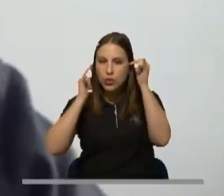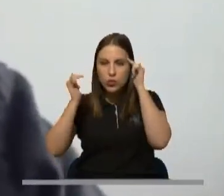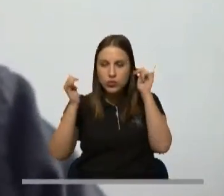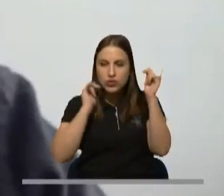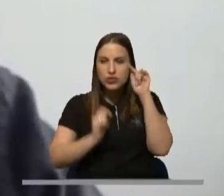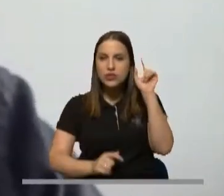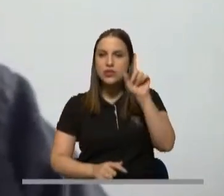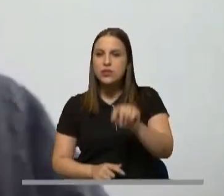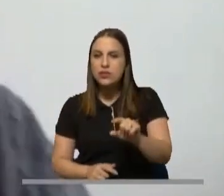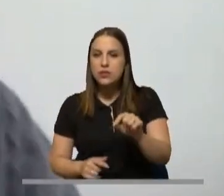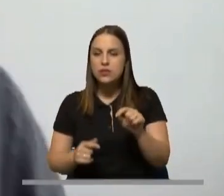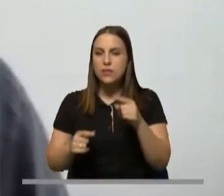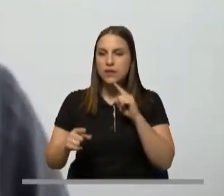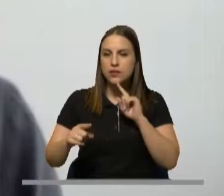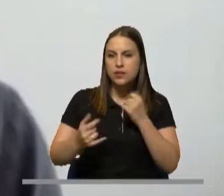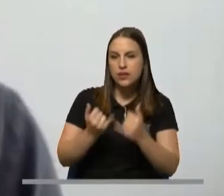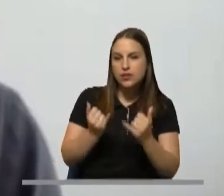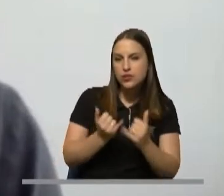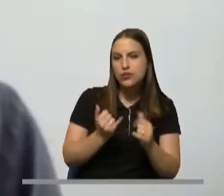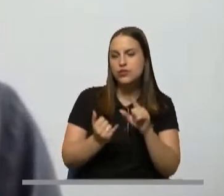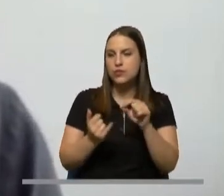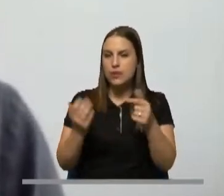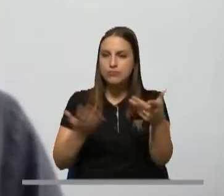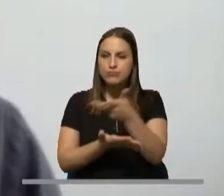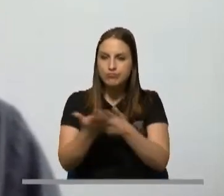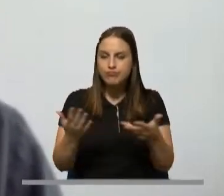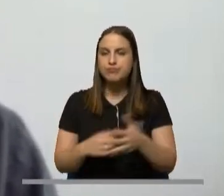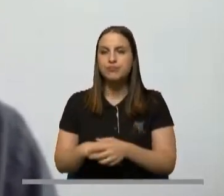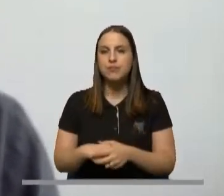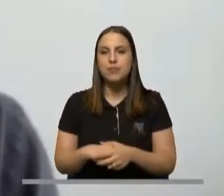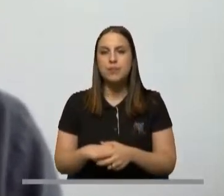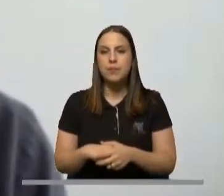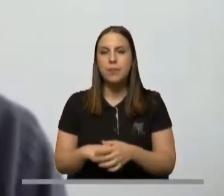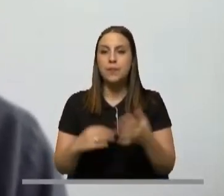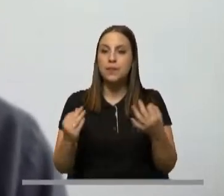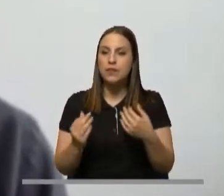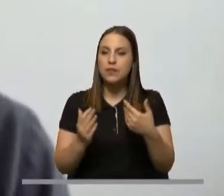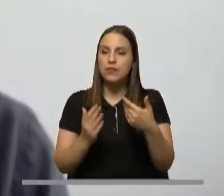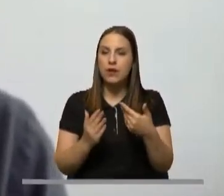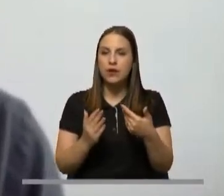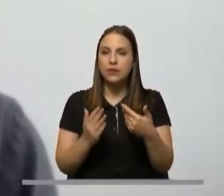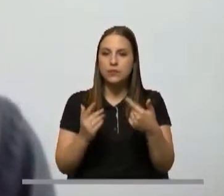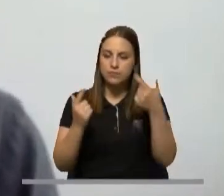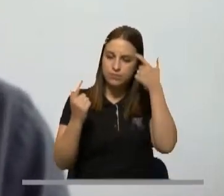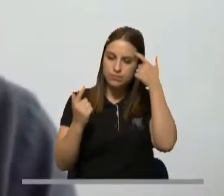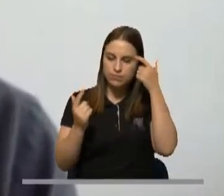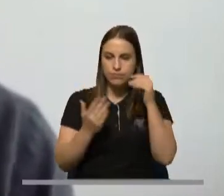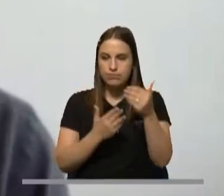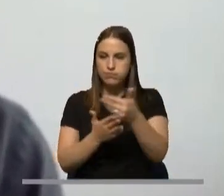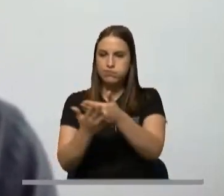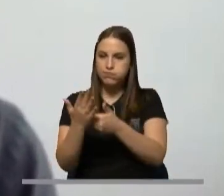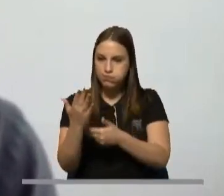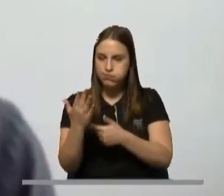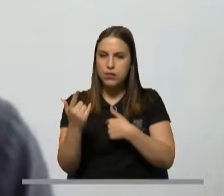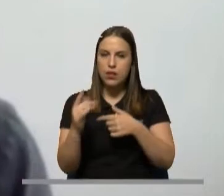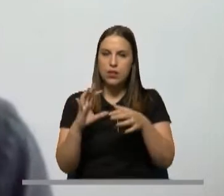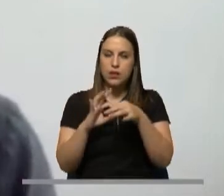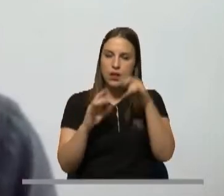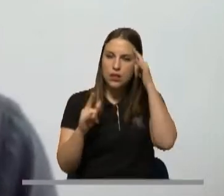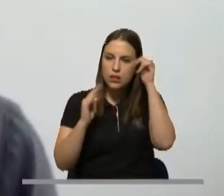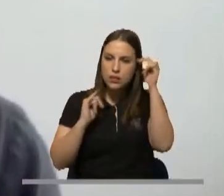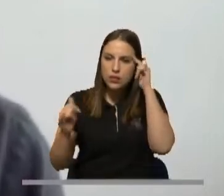sullen, risky and inaccurate. The temptation to leave behind this period of